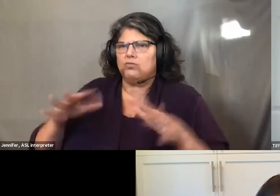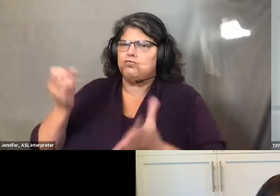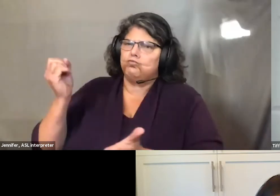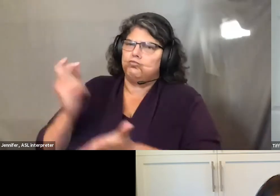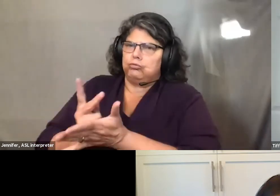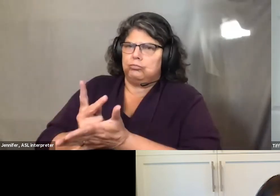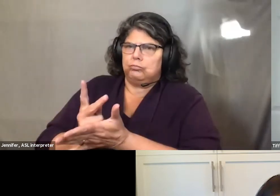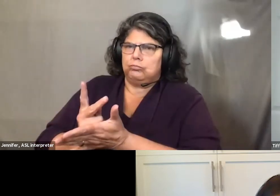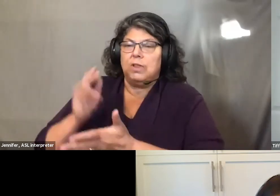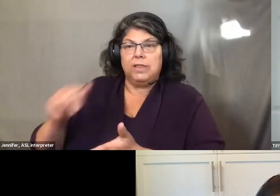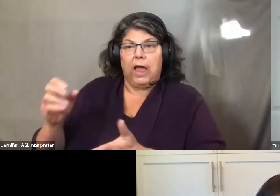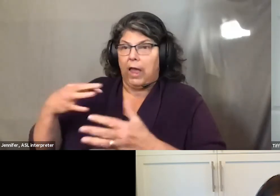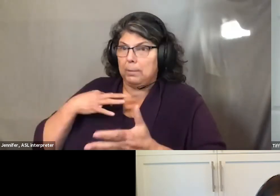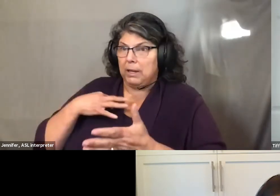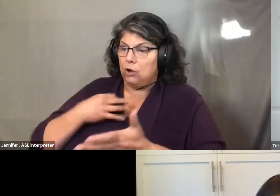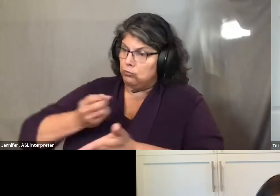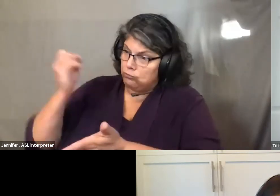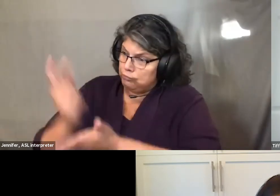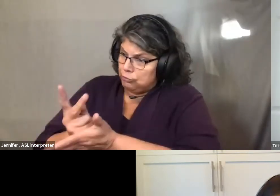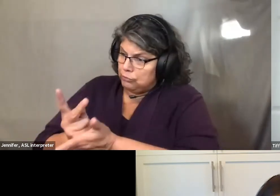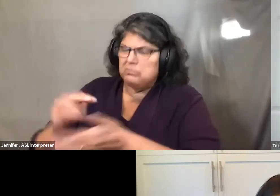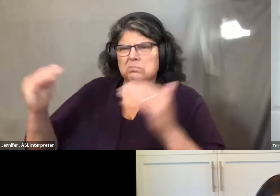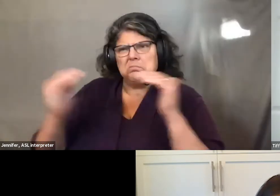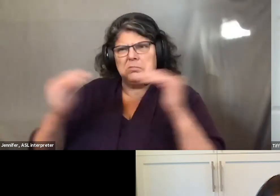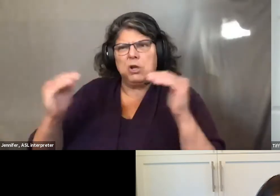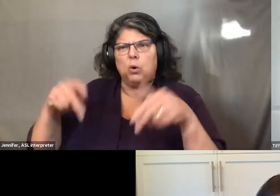acts as the permit. And so when you go to haul the